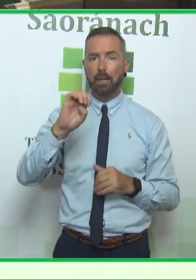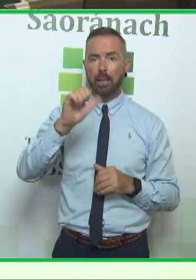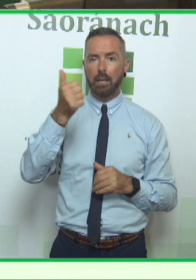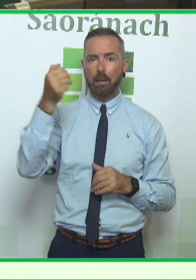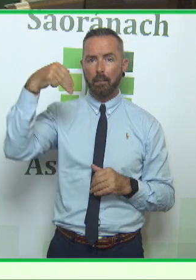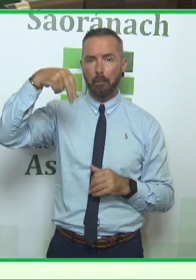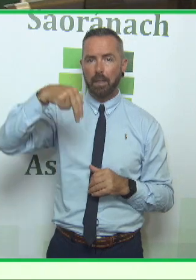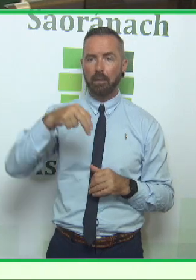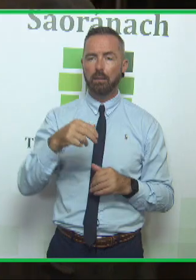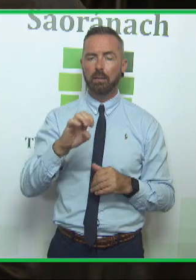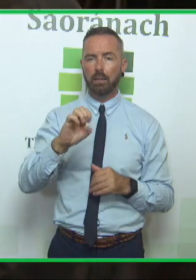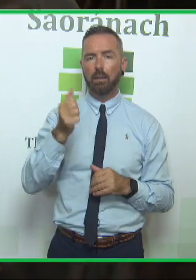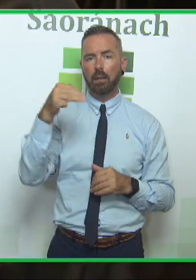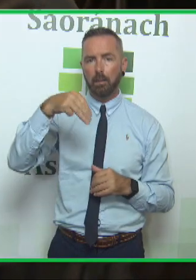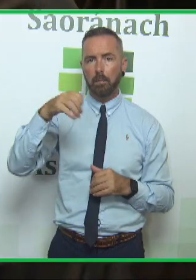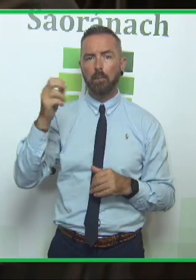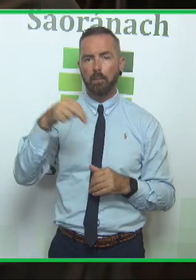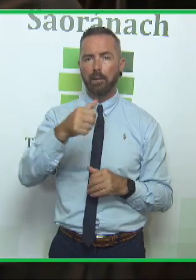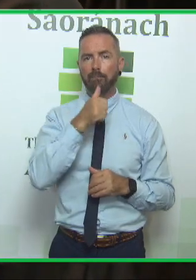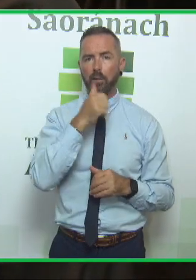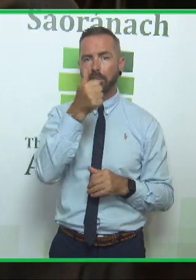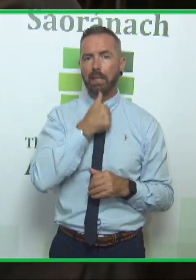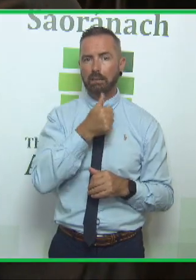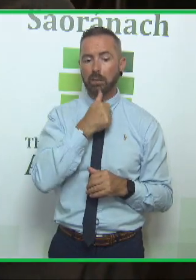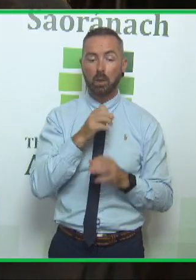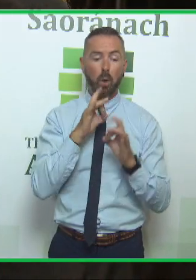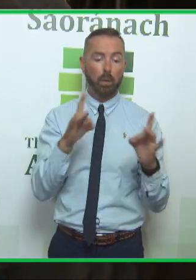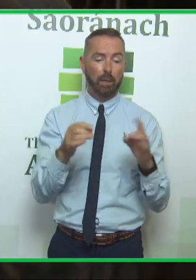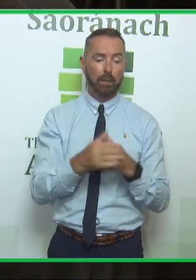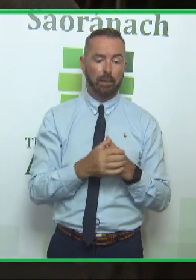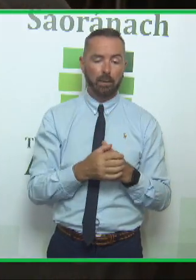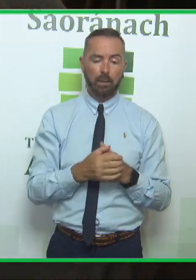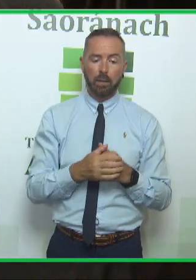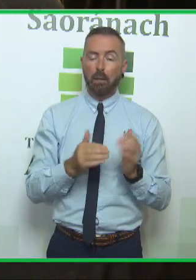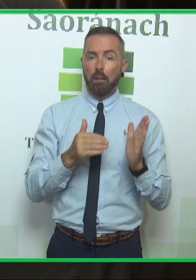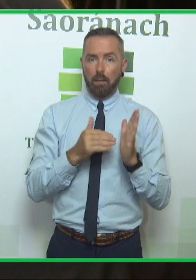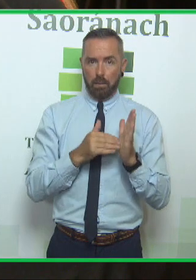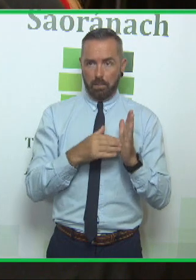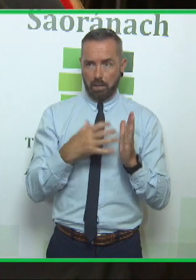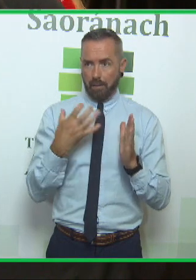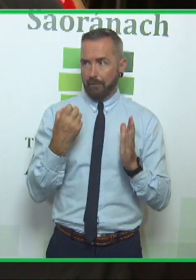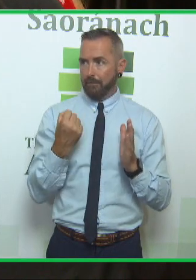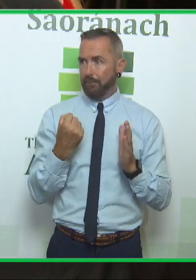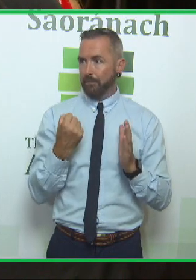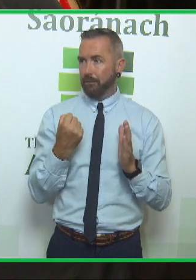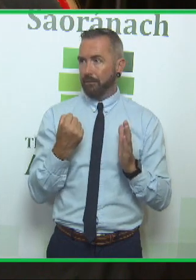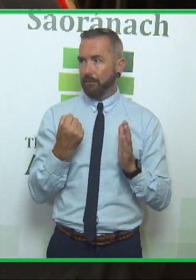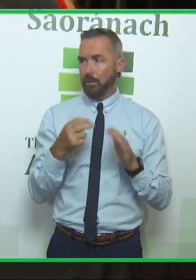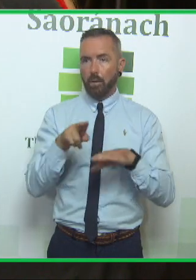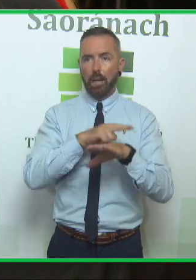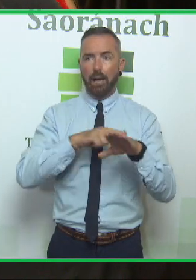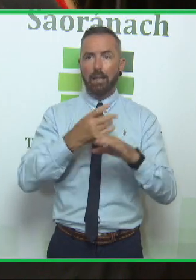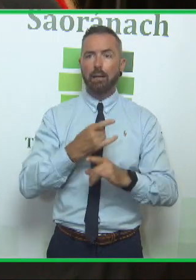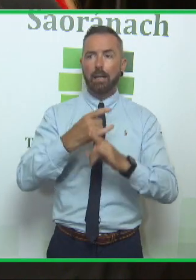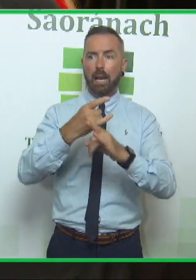please. So in relation to the first question, there is a national helpline